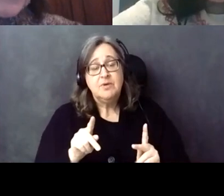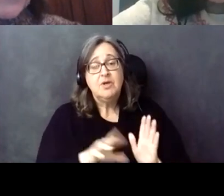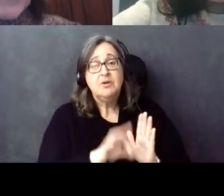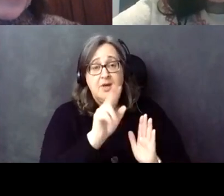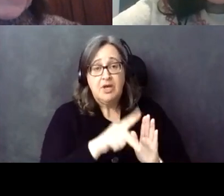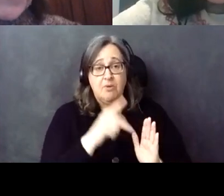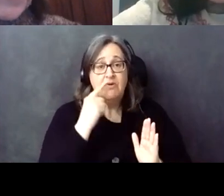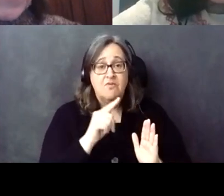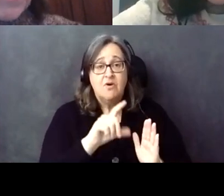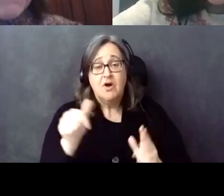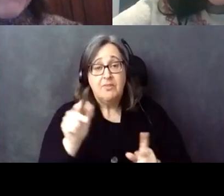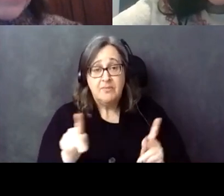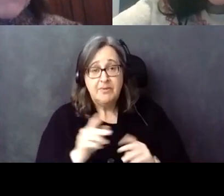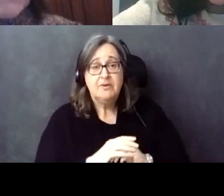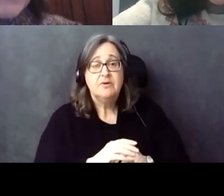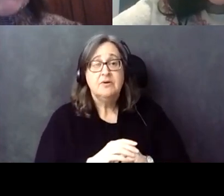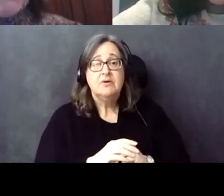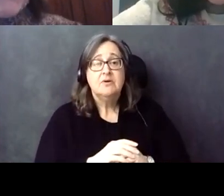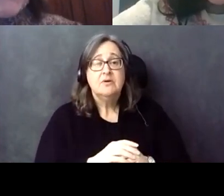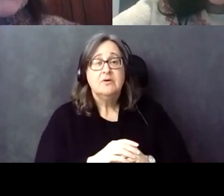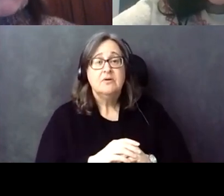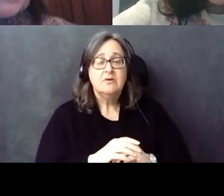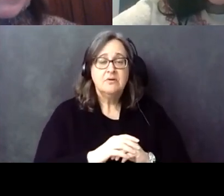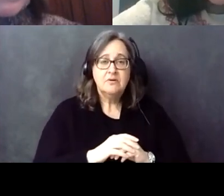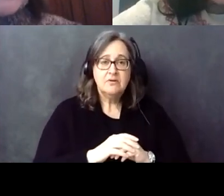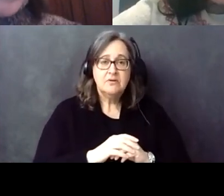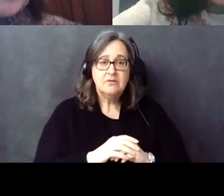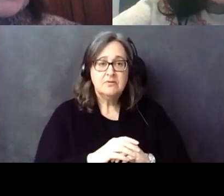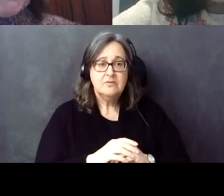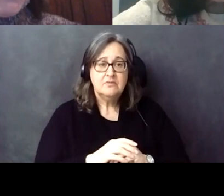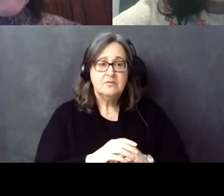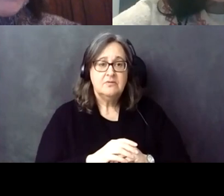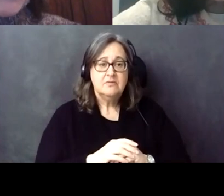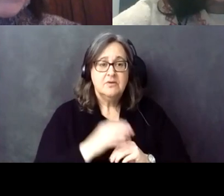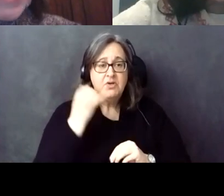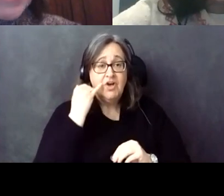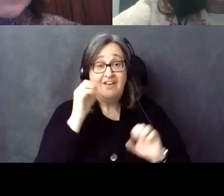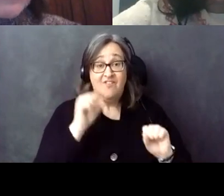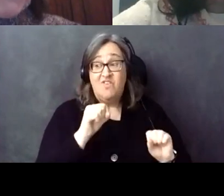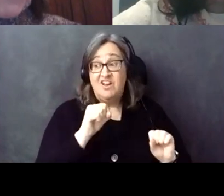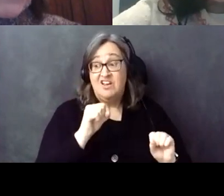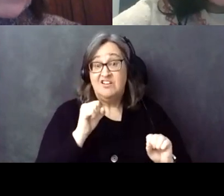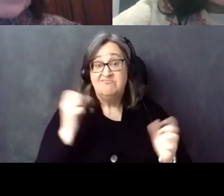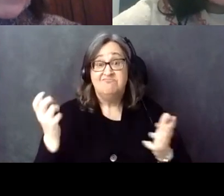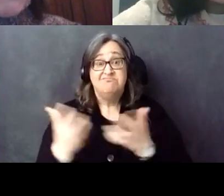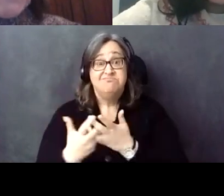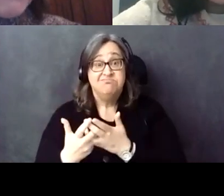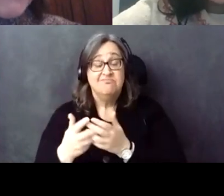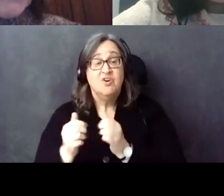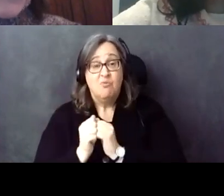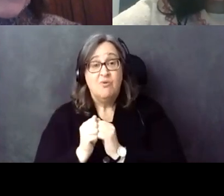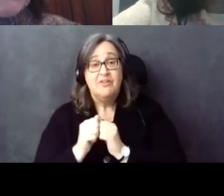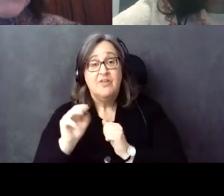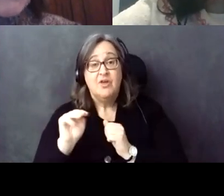for individuals. But if we could plug into the mutual aid network for